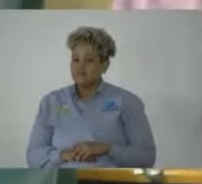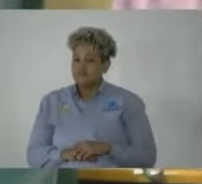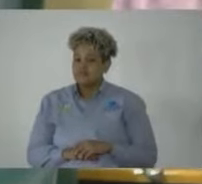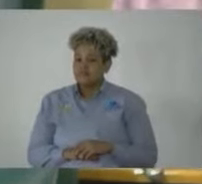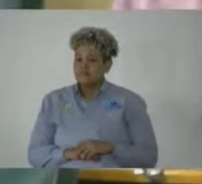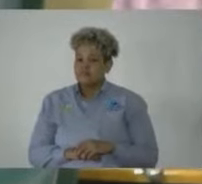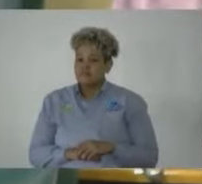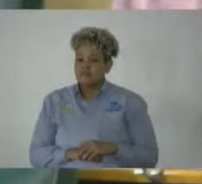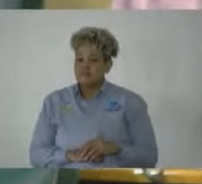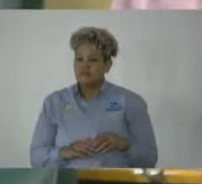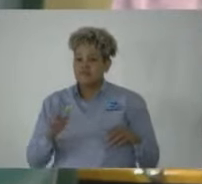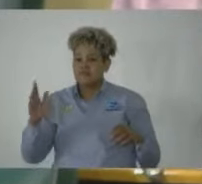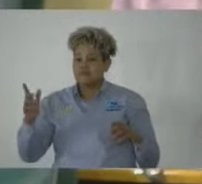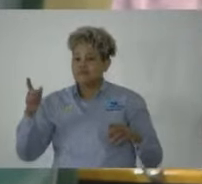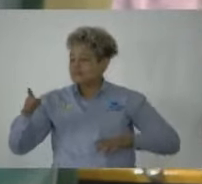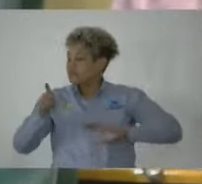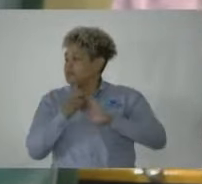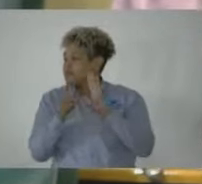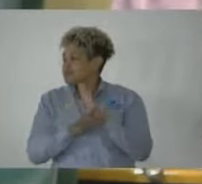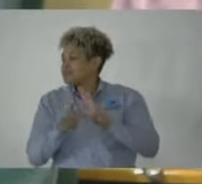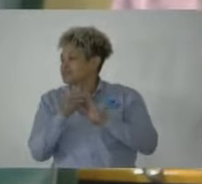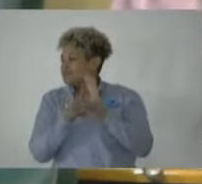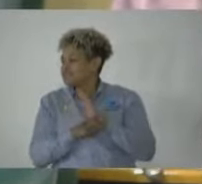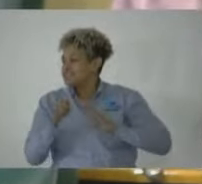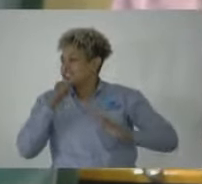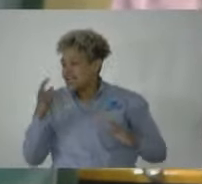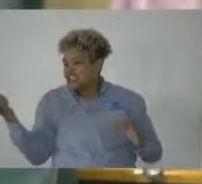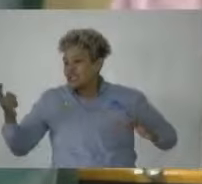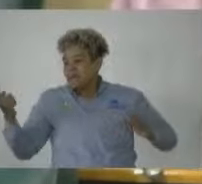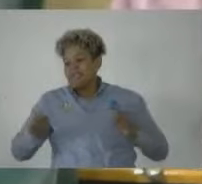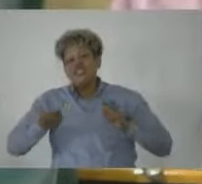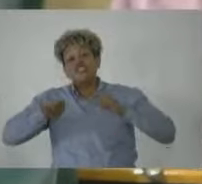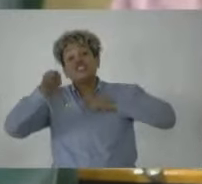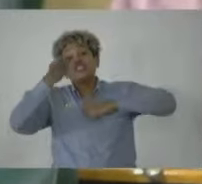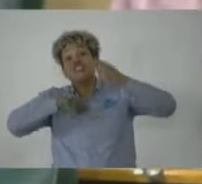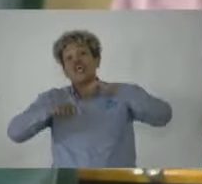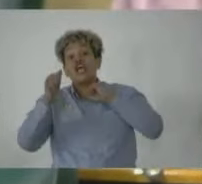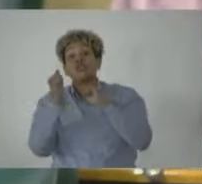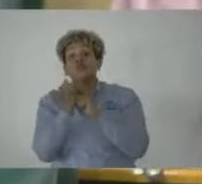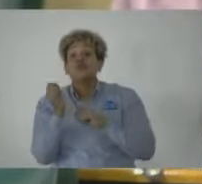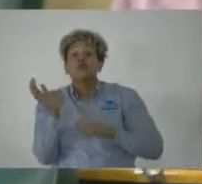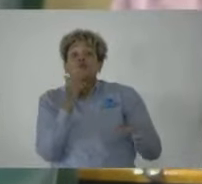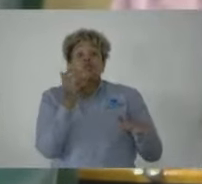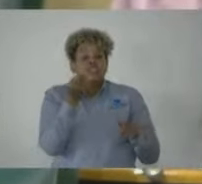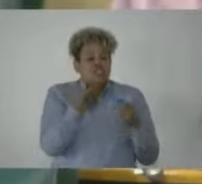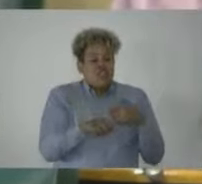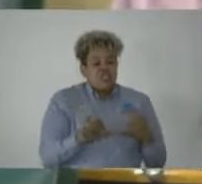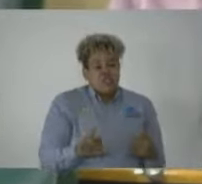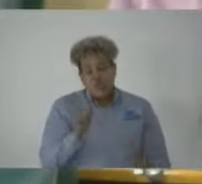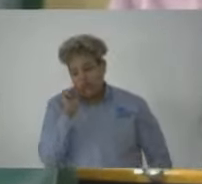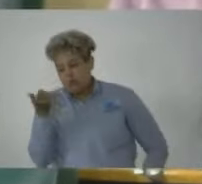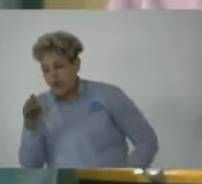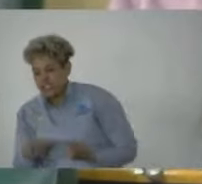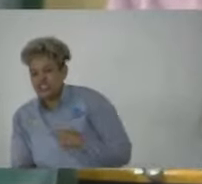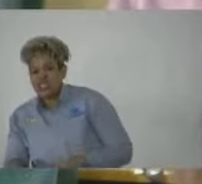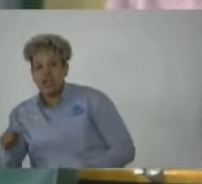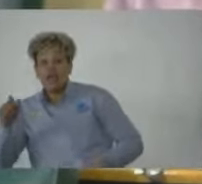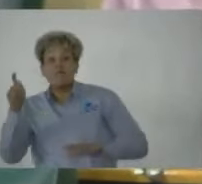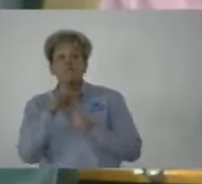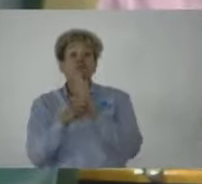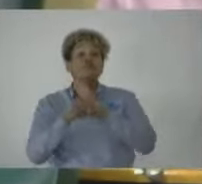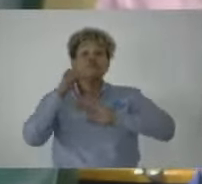Principle is not something that changes with the wind. Principle is not something that changes